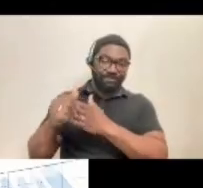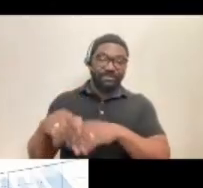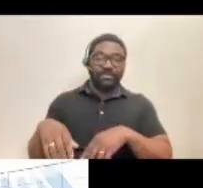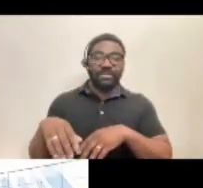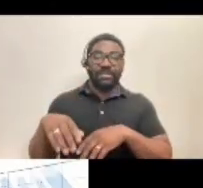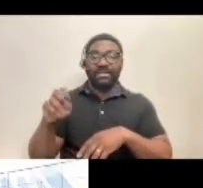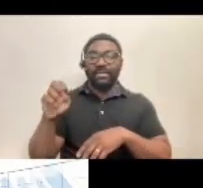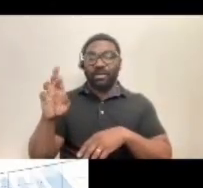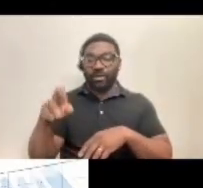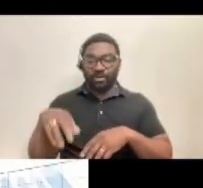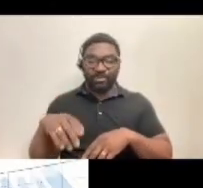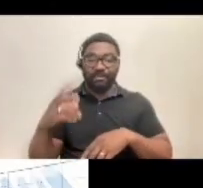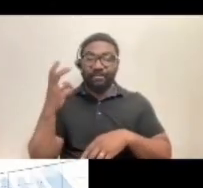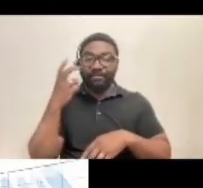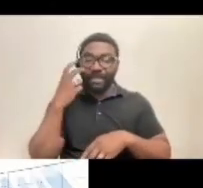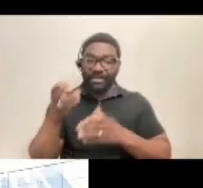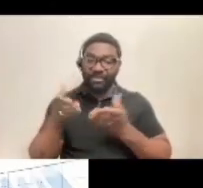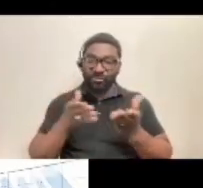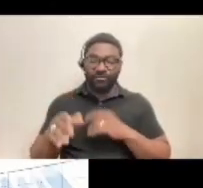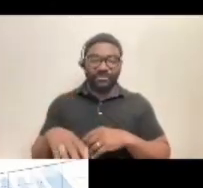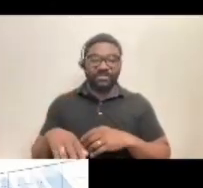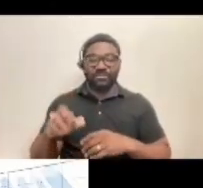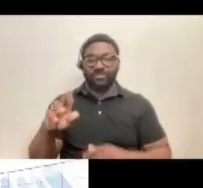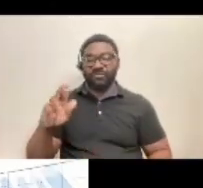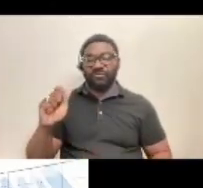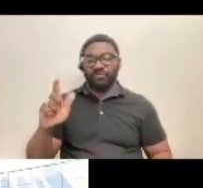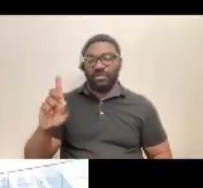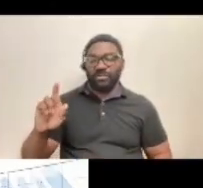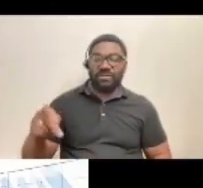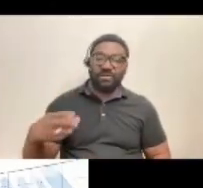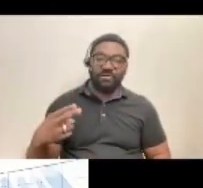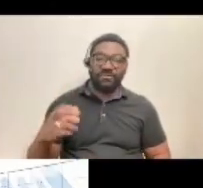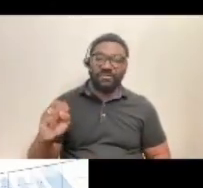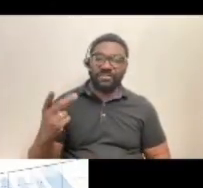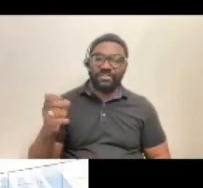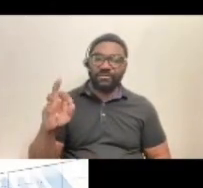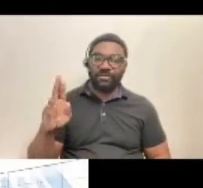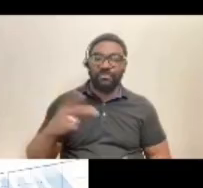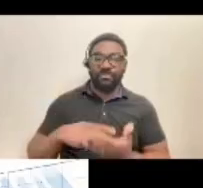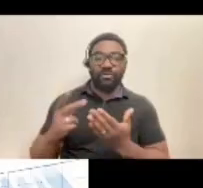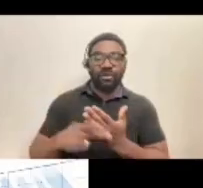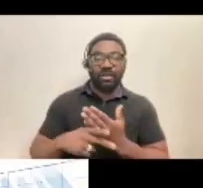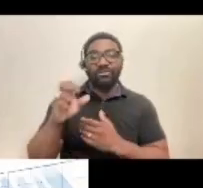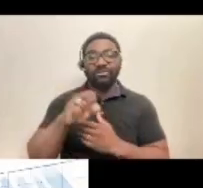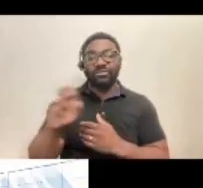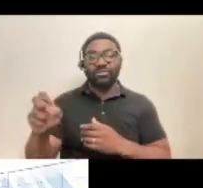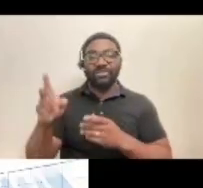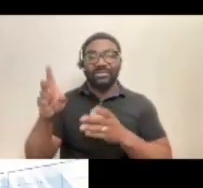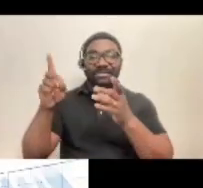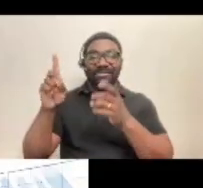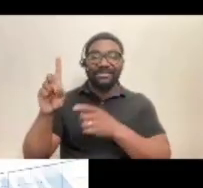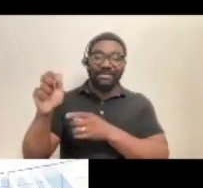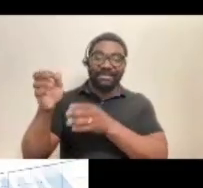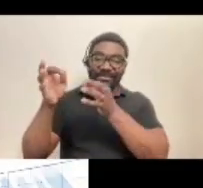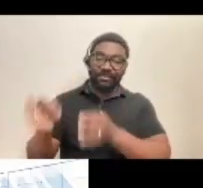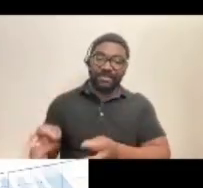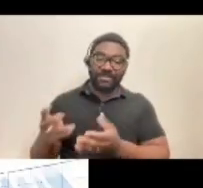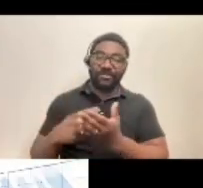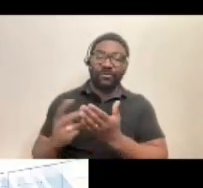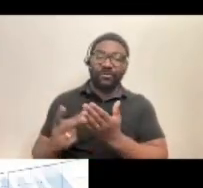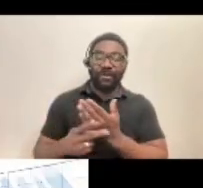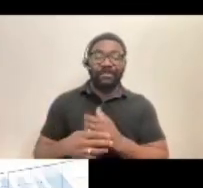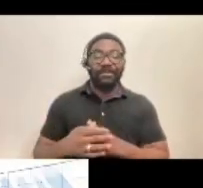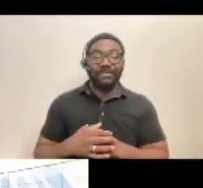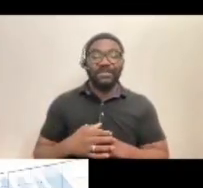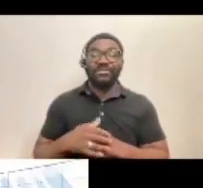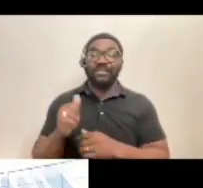services, the Randolph-Shepard program, and Social Security's Disability Determination Services program. Shelley was the administrator